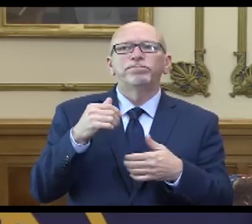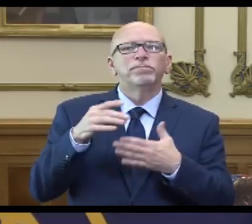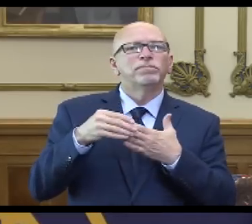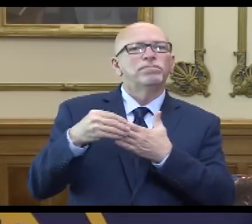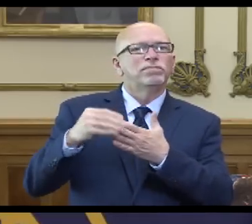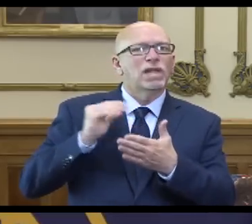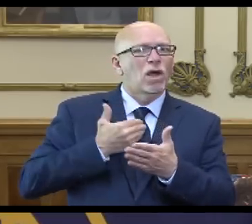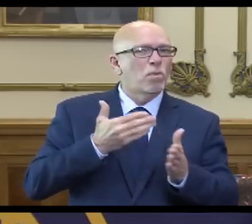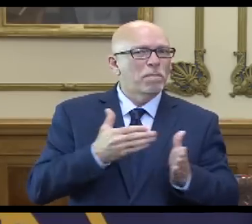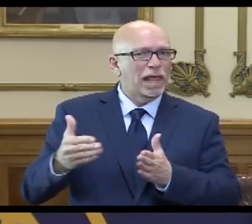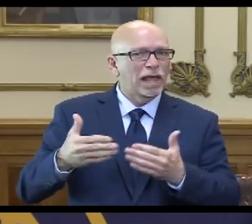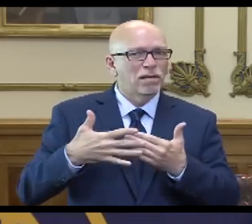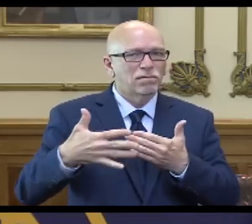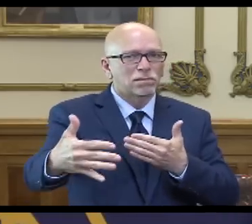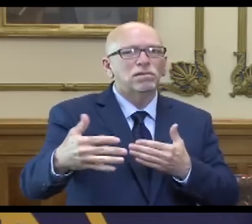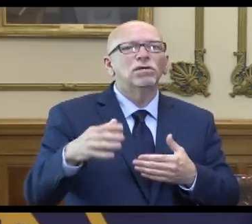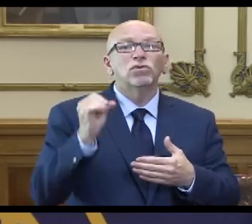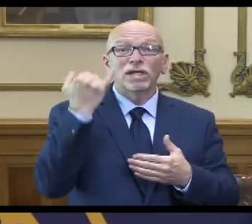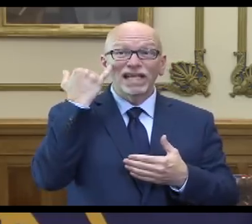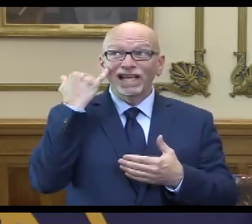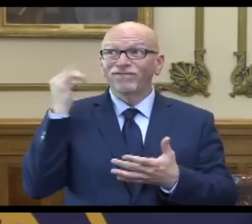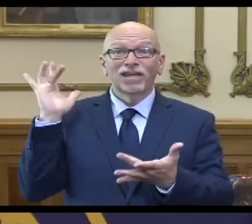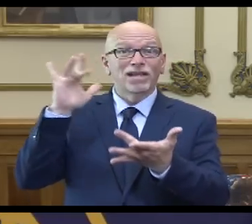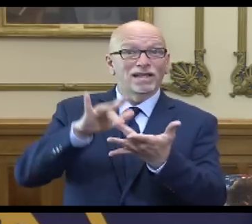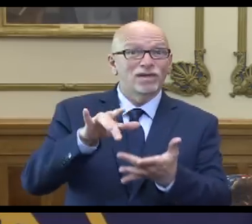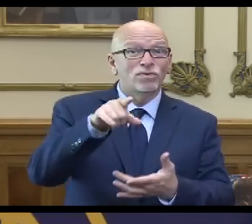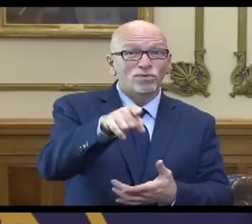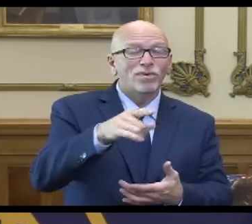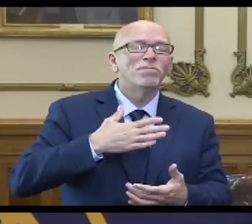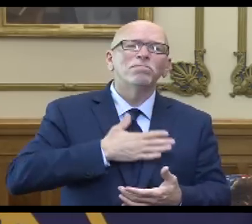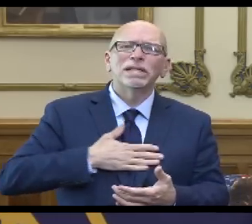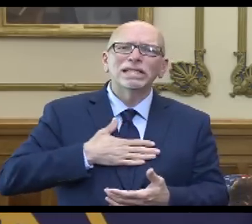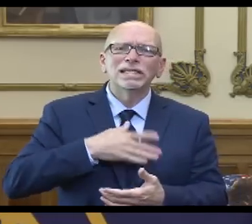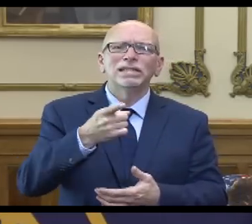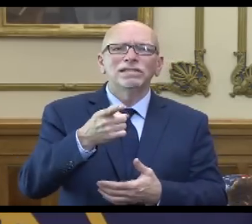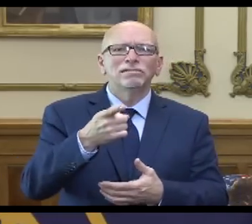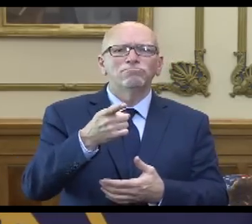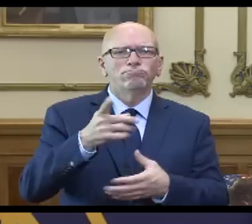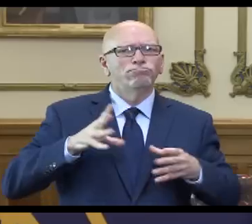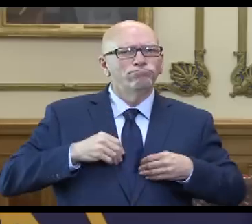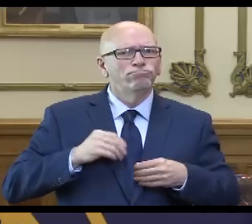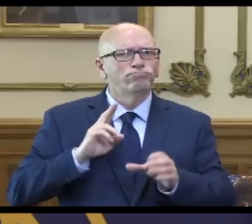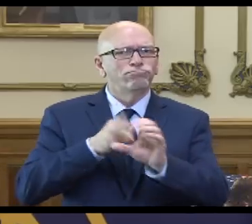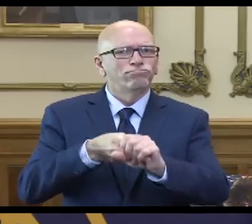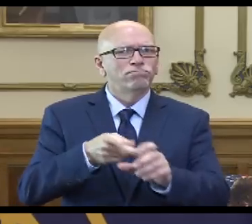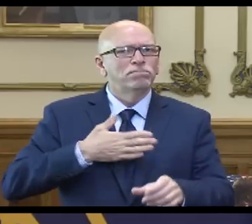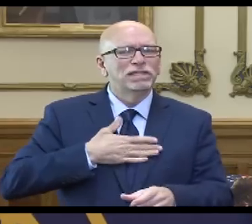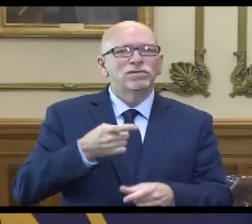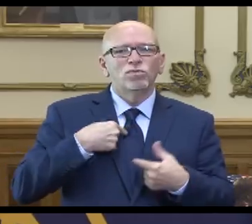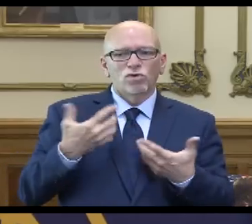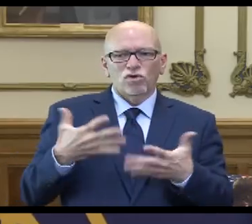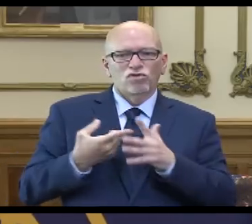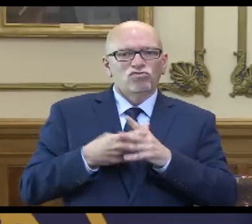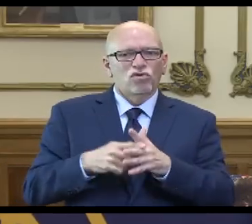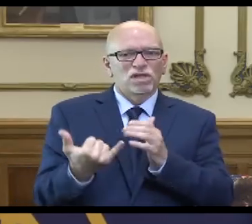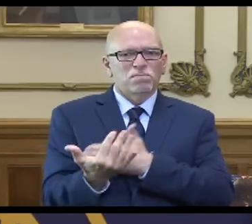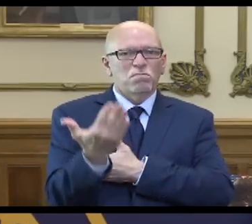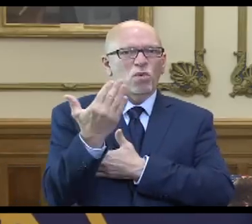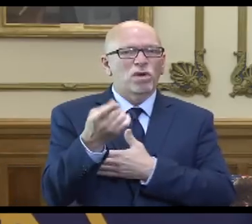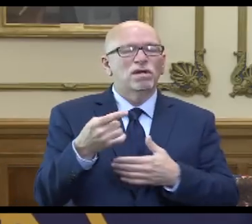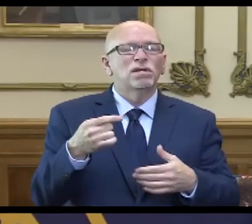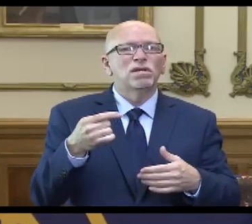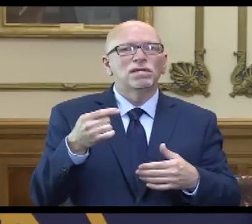our plan. And so if you are contacted again, please participate. Already we launched this morning, and I think